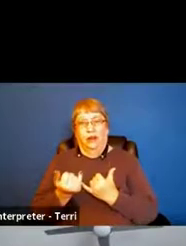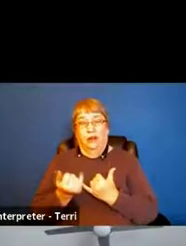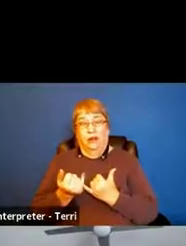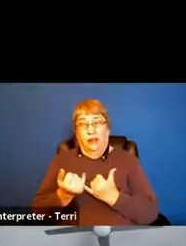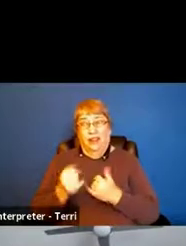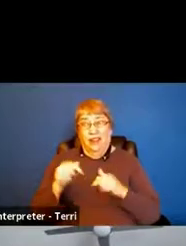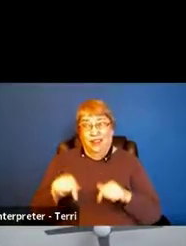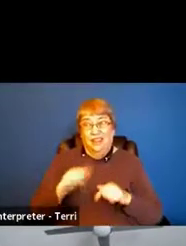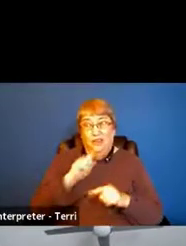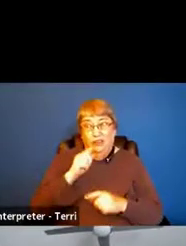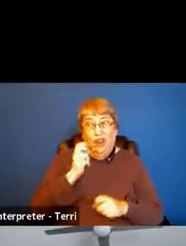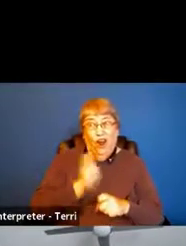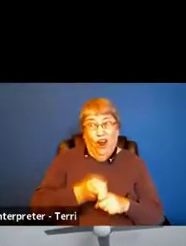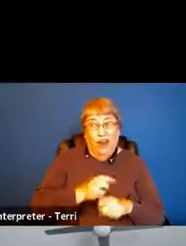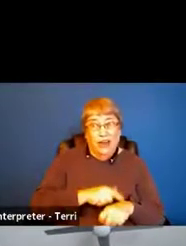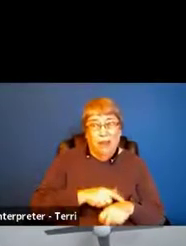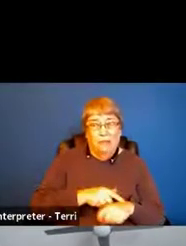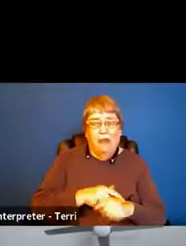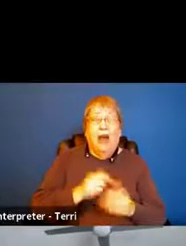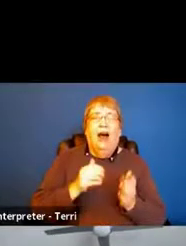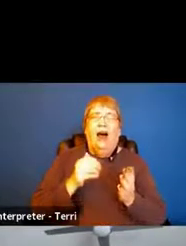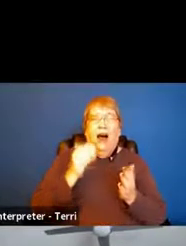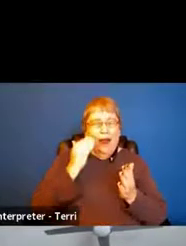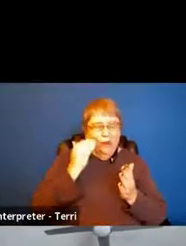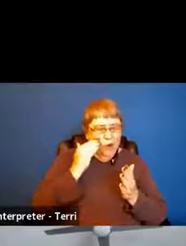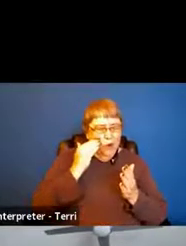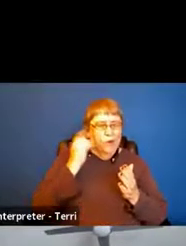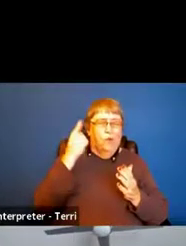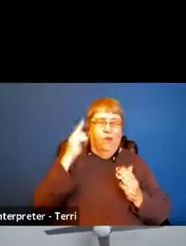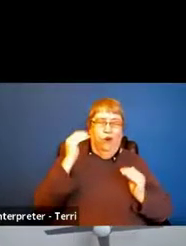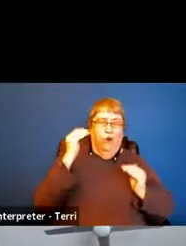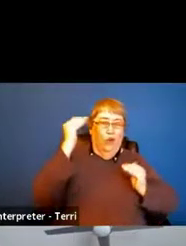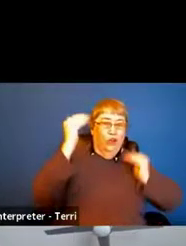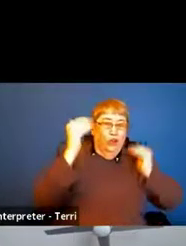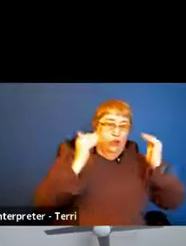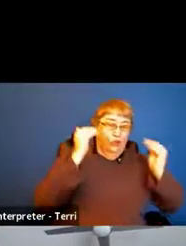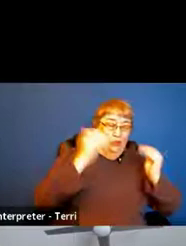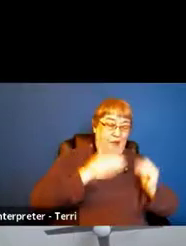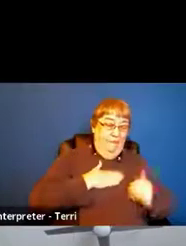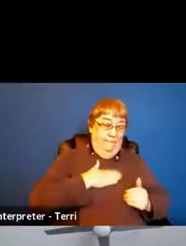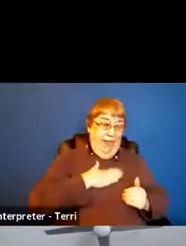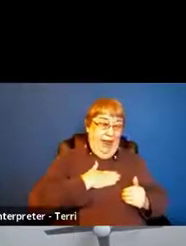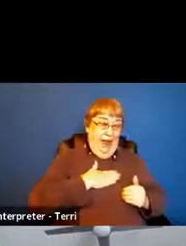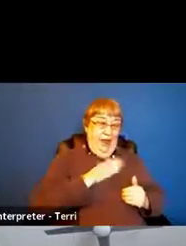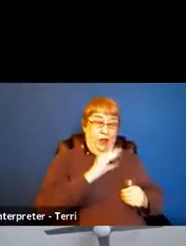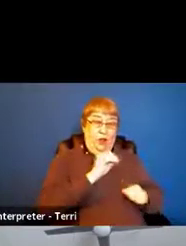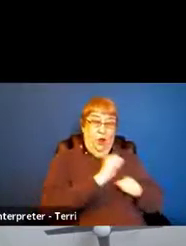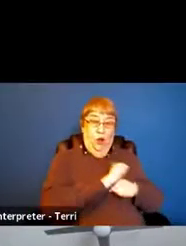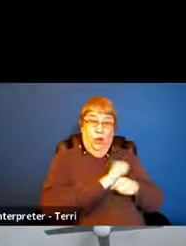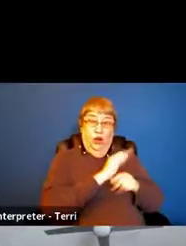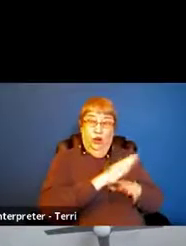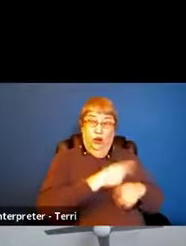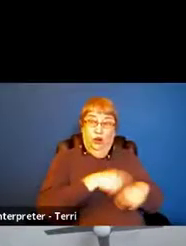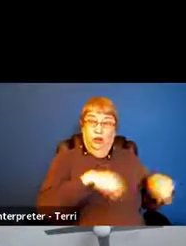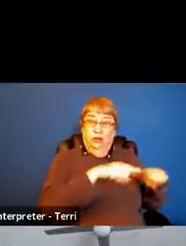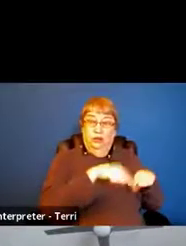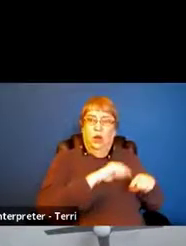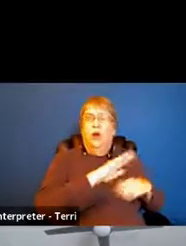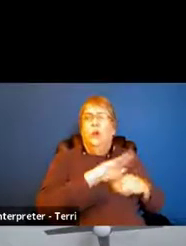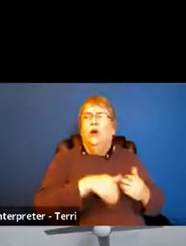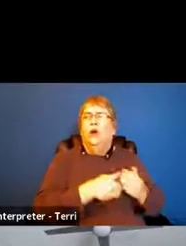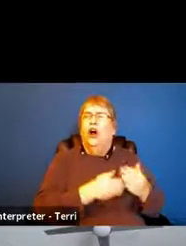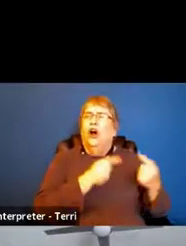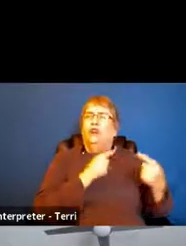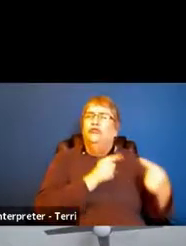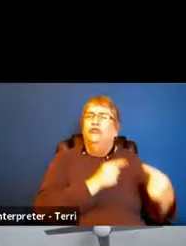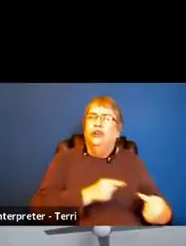And I know a lot of the adults, you know, certainly my coworkers, the people in my life that are adults, we're all struggling right now. And so